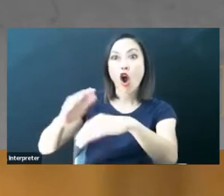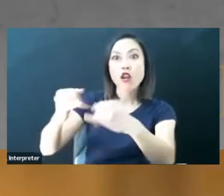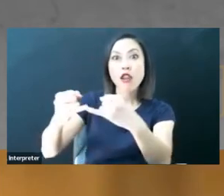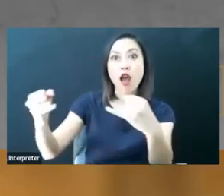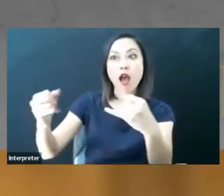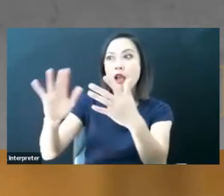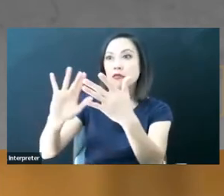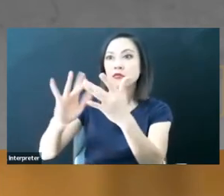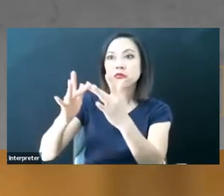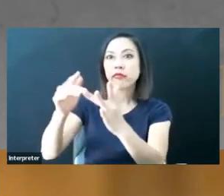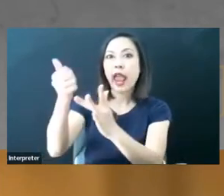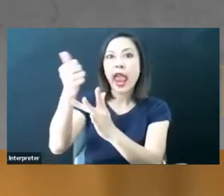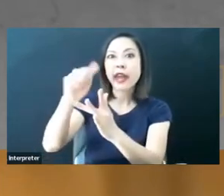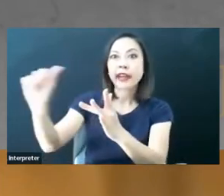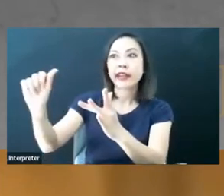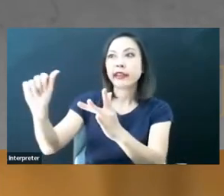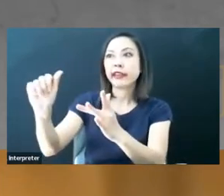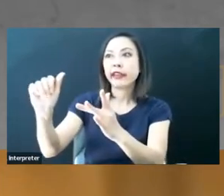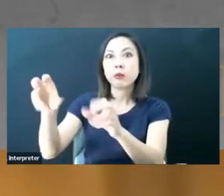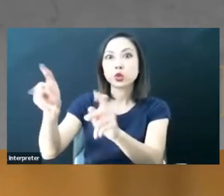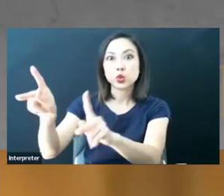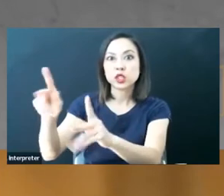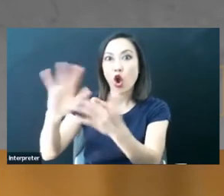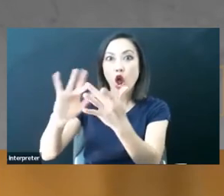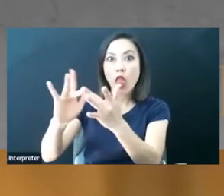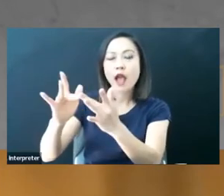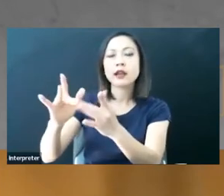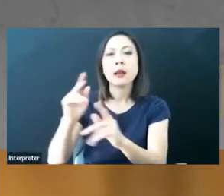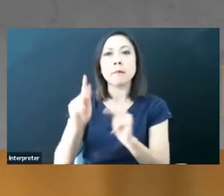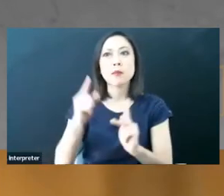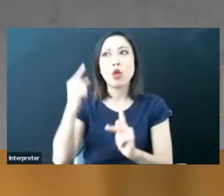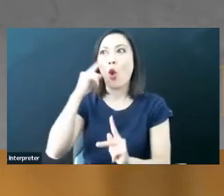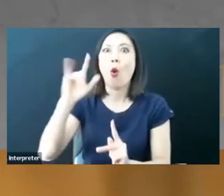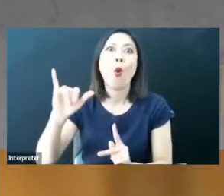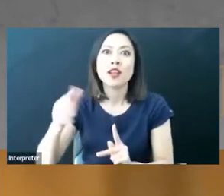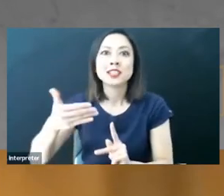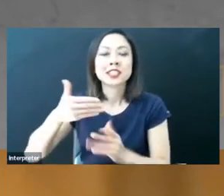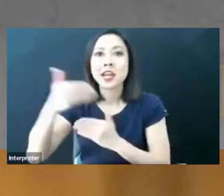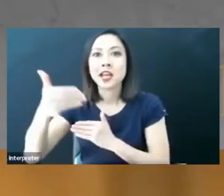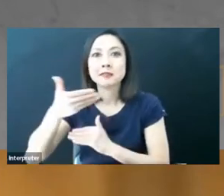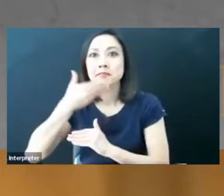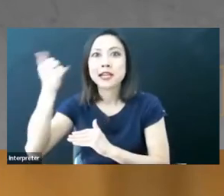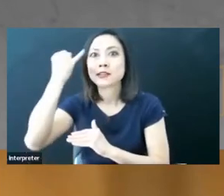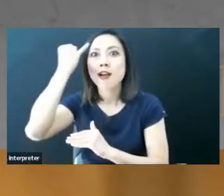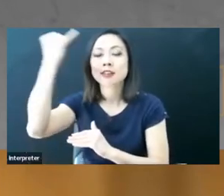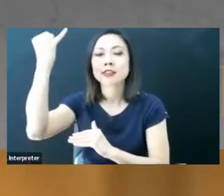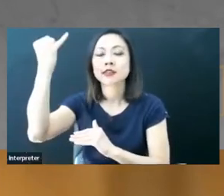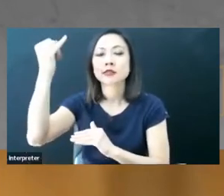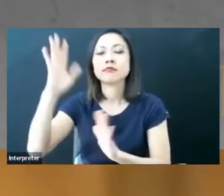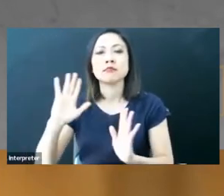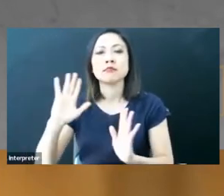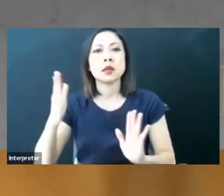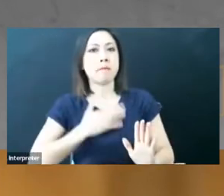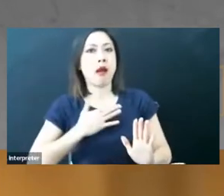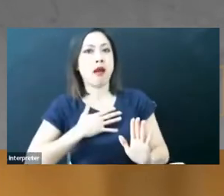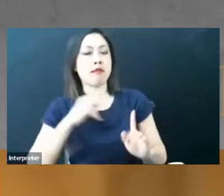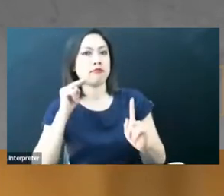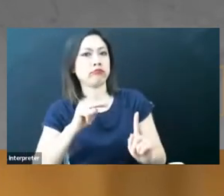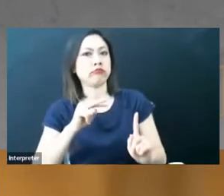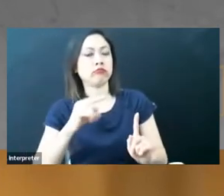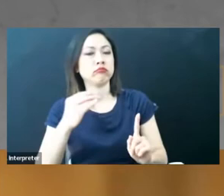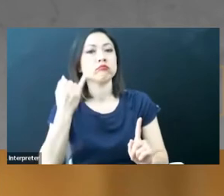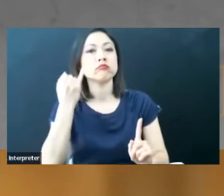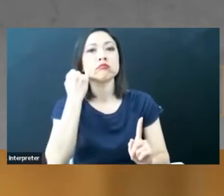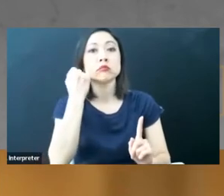great thing. Right. And my point consistently was, if you're not doing anything transformative with technology, there's nothing